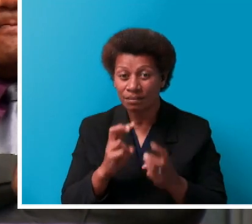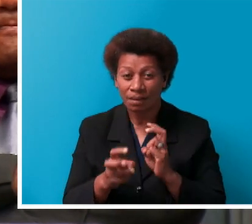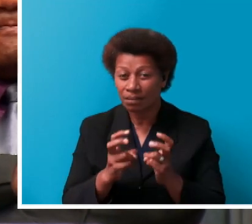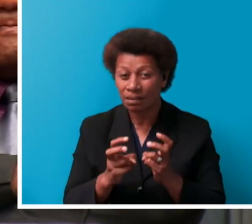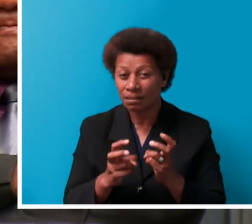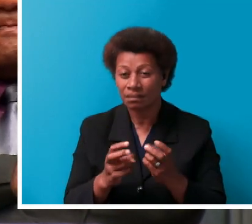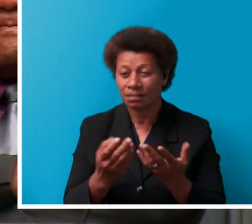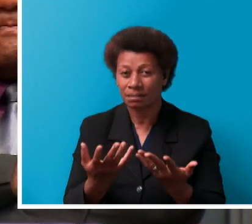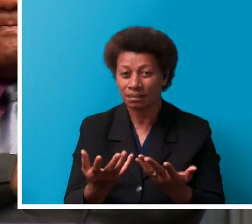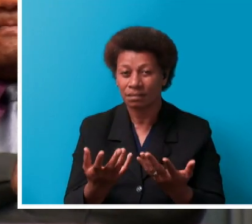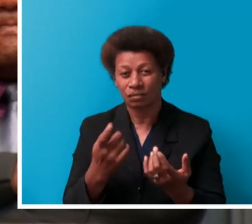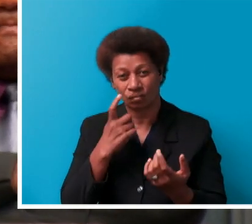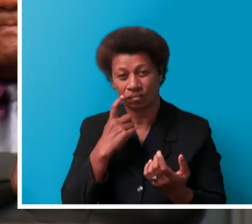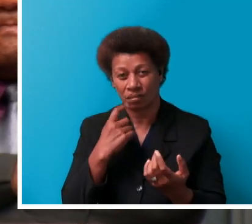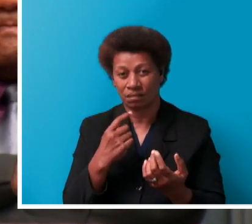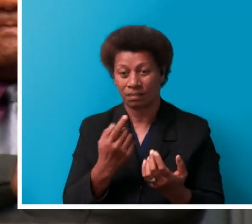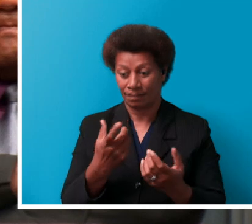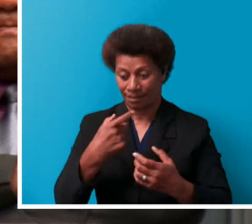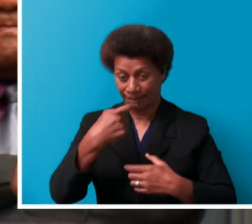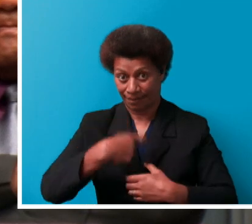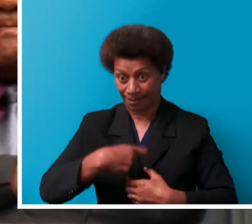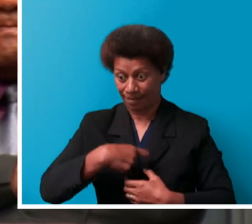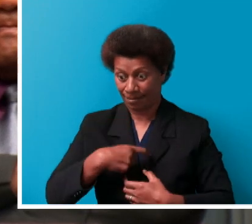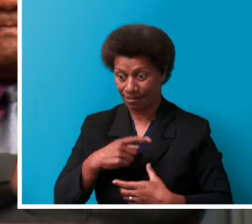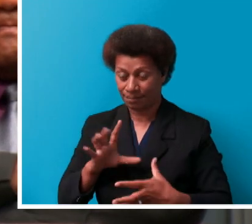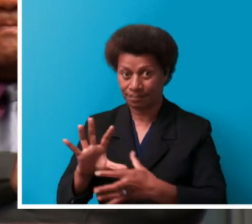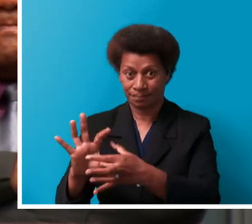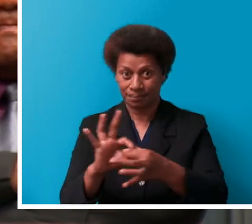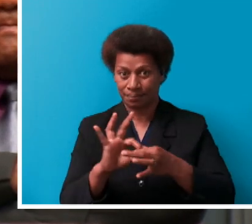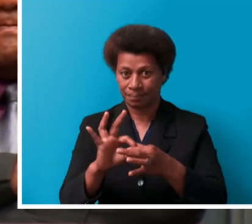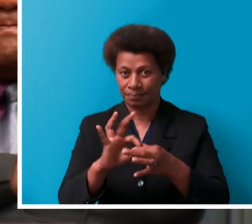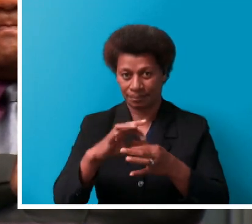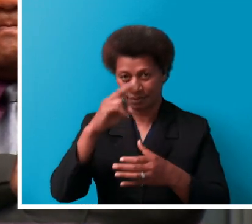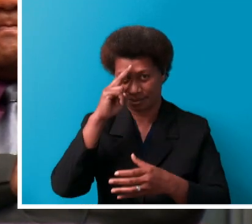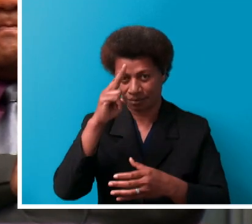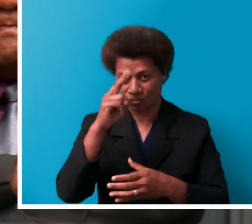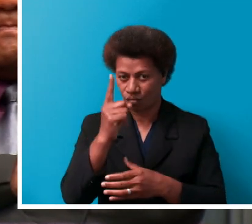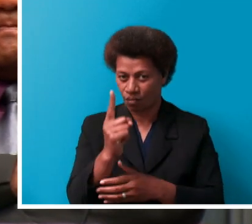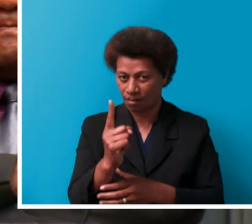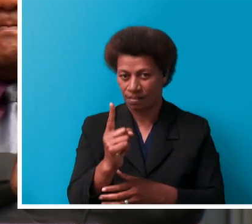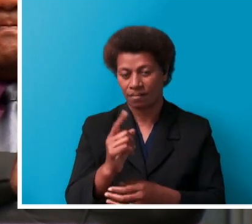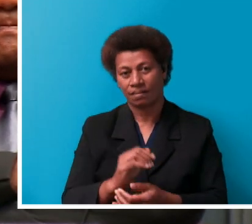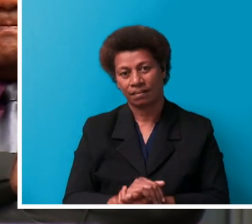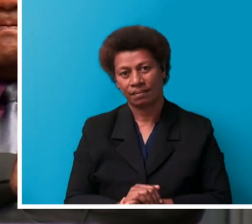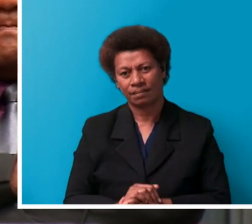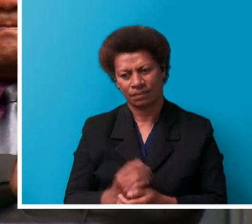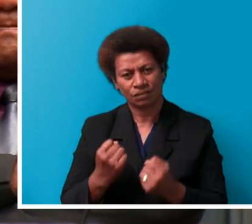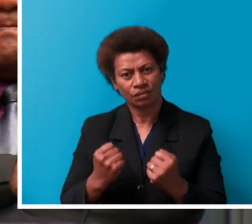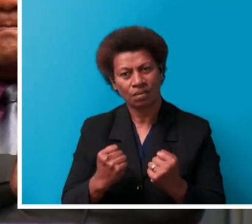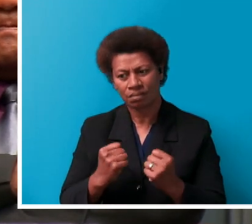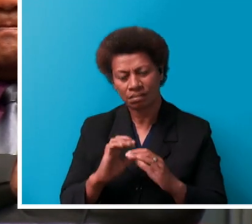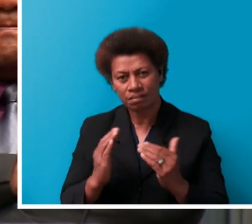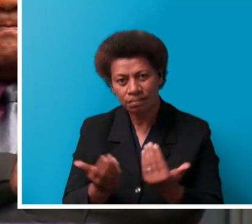the character we build together as one nation. Our resilience is not something that's